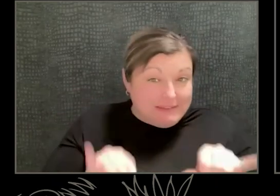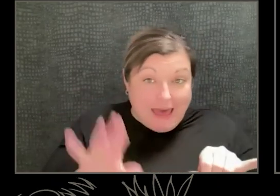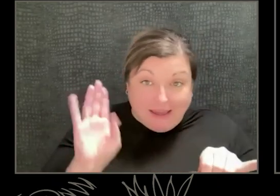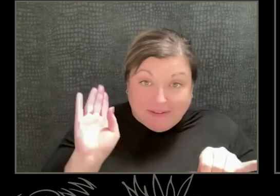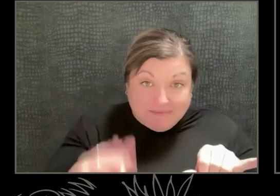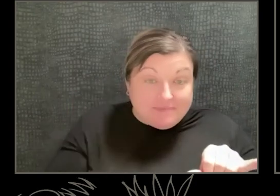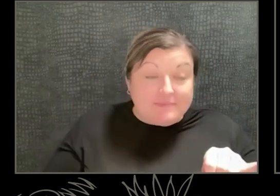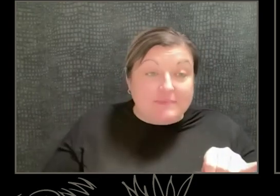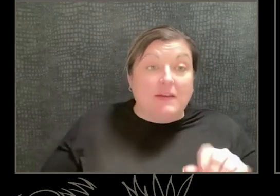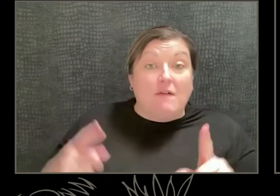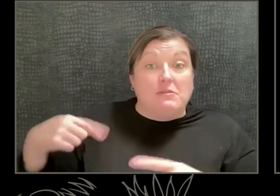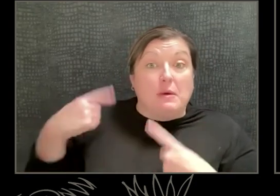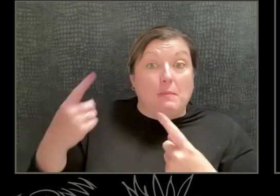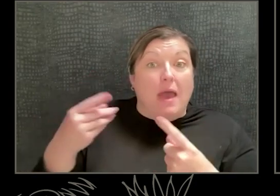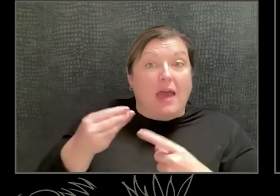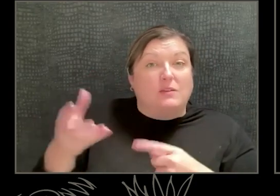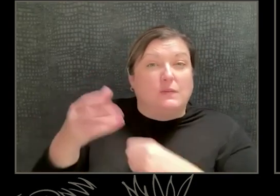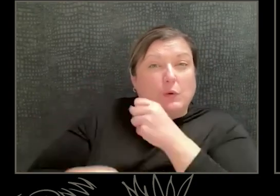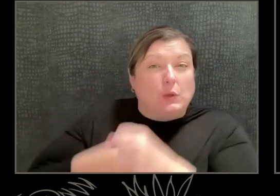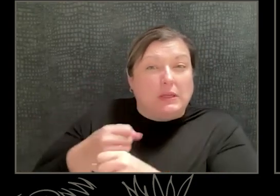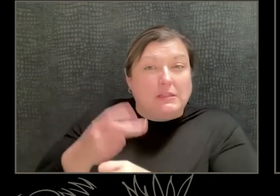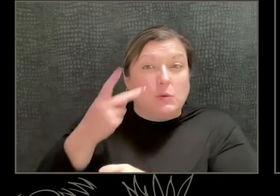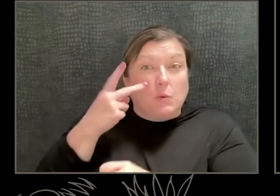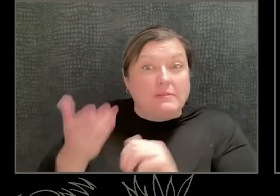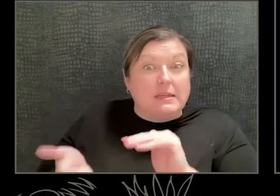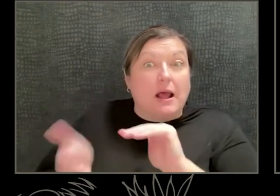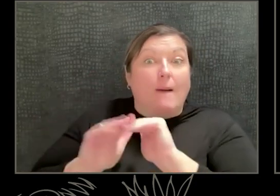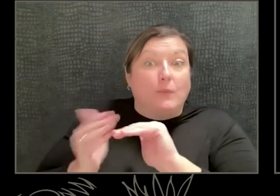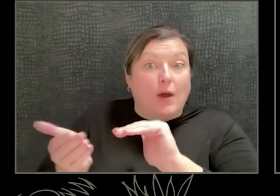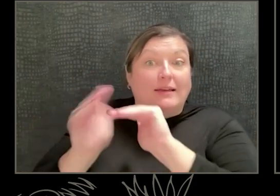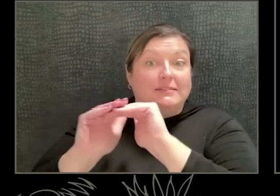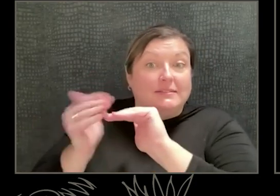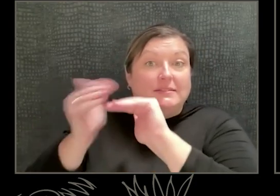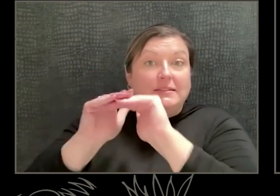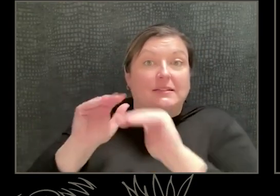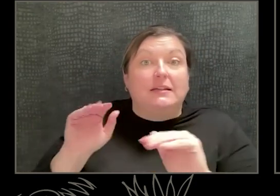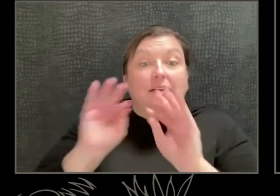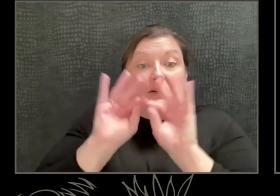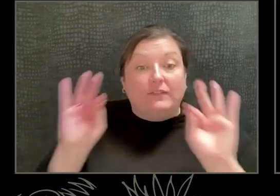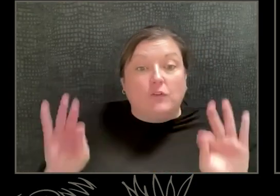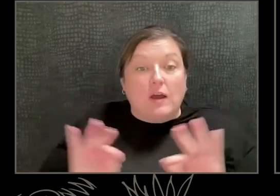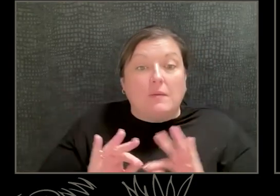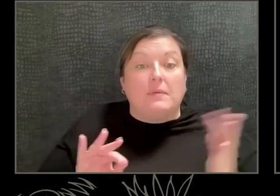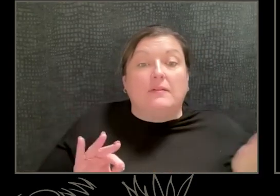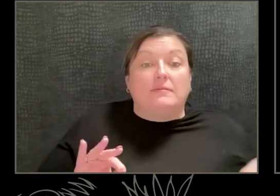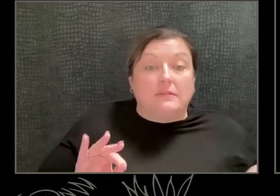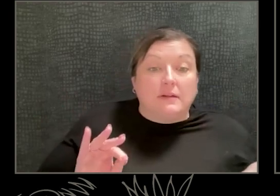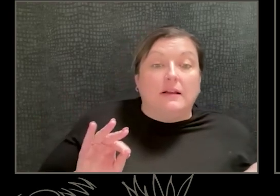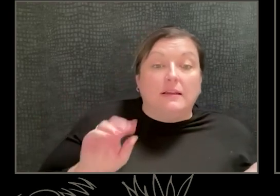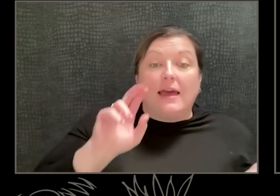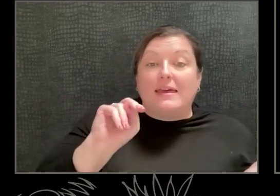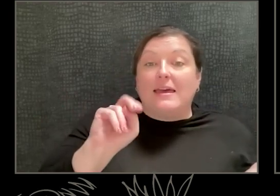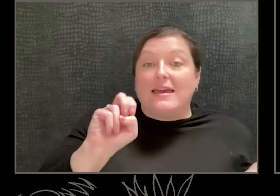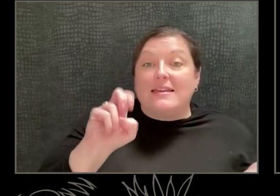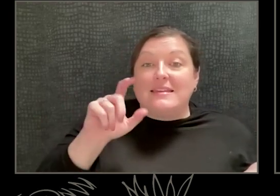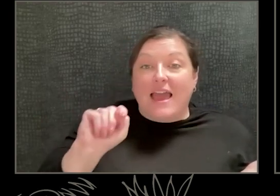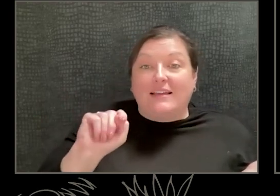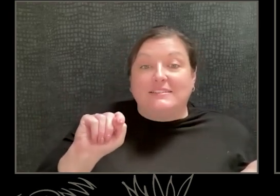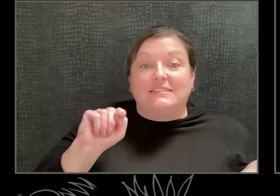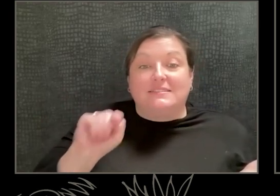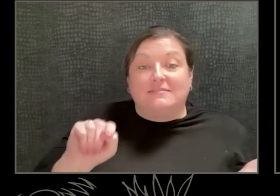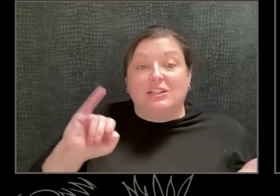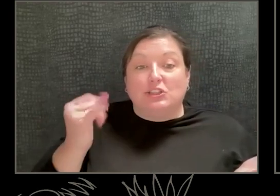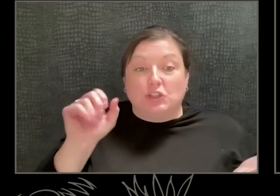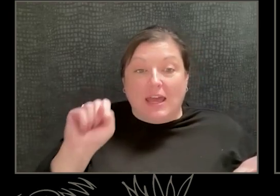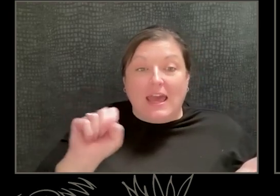Over the past few years, we've seen an uprise in frameworks like Next.js and Remix, which take full advantage